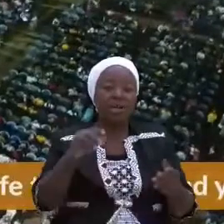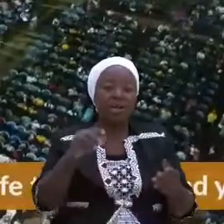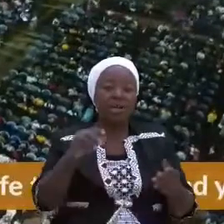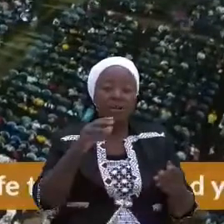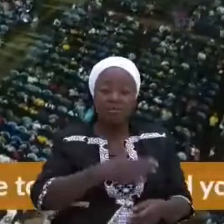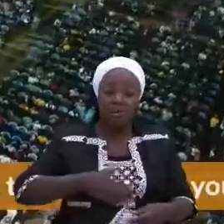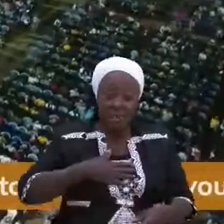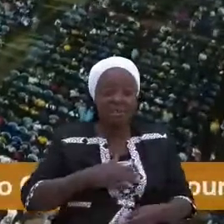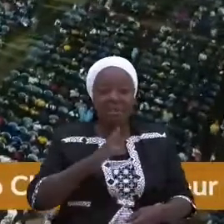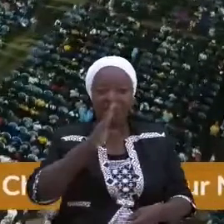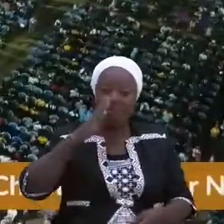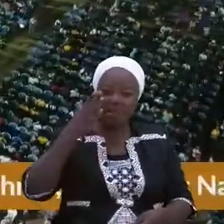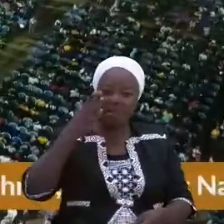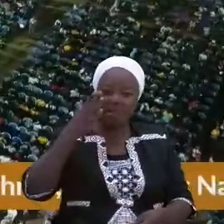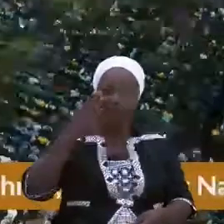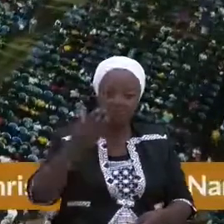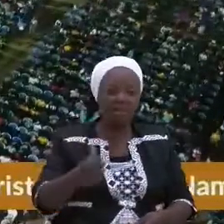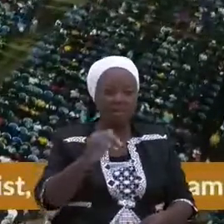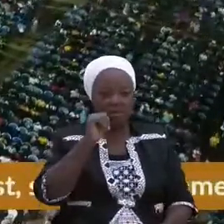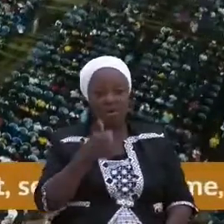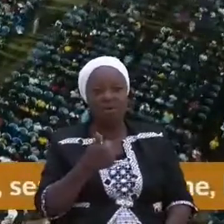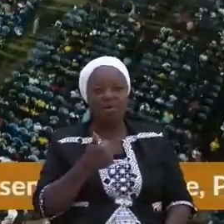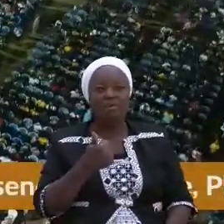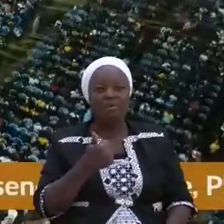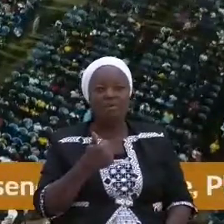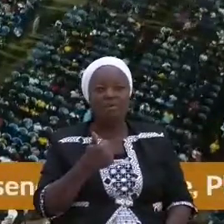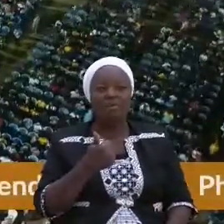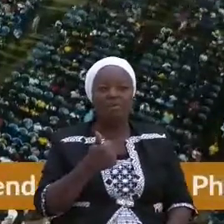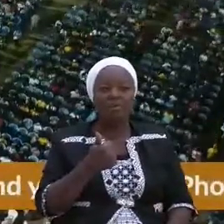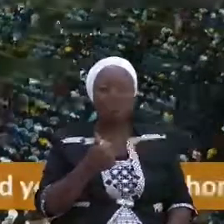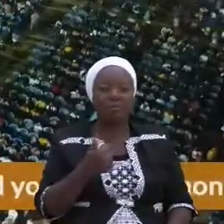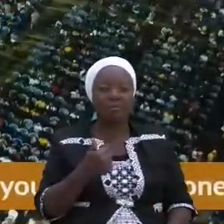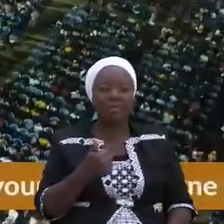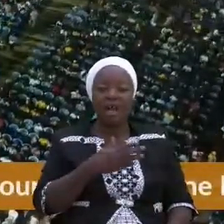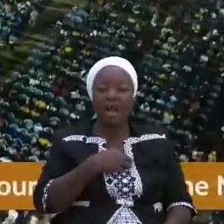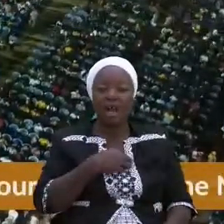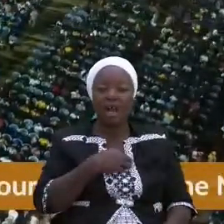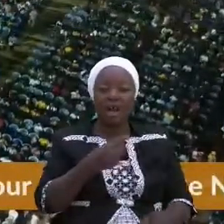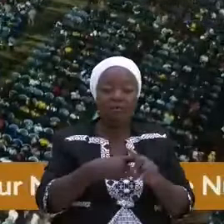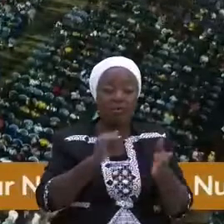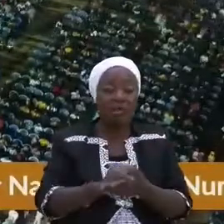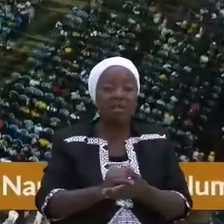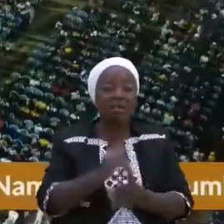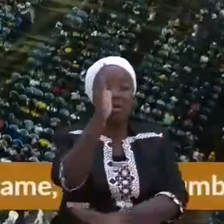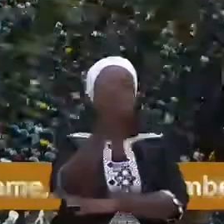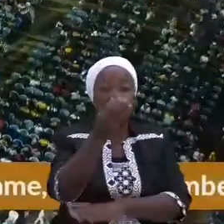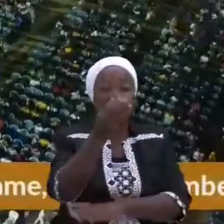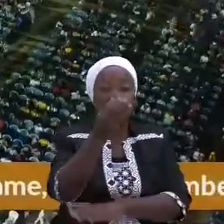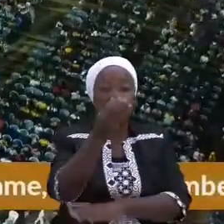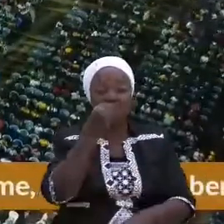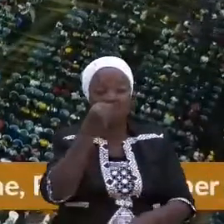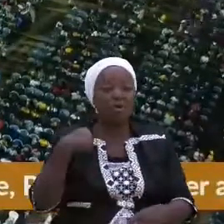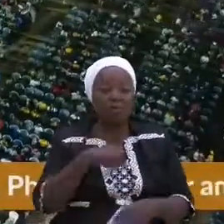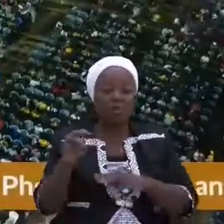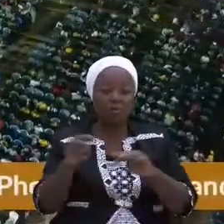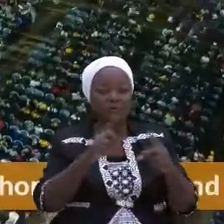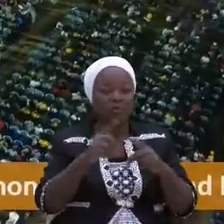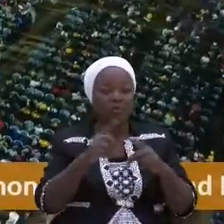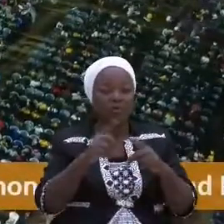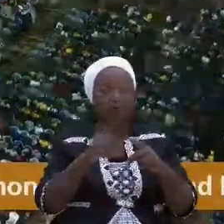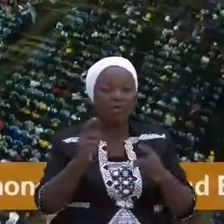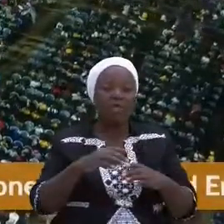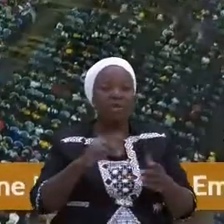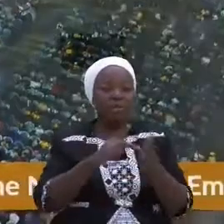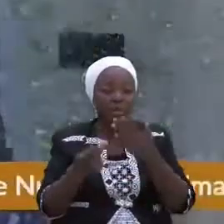cake of what you are receiving tonight and then from that lunch hour we move to the crusade and